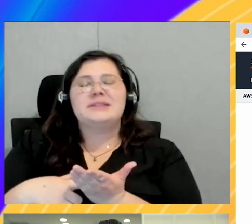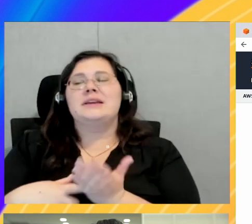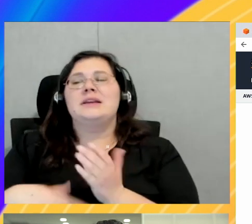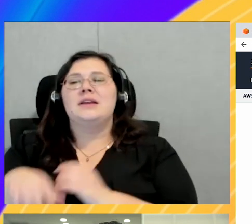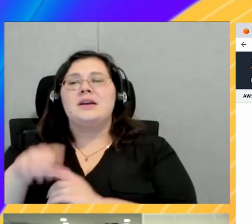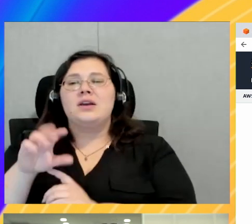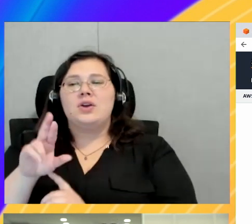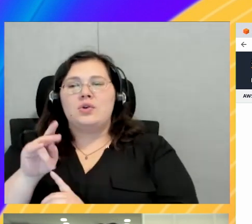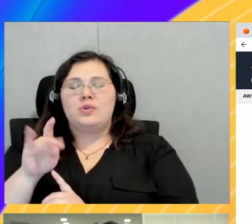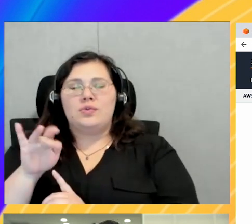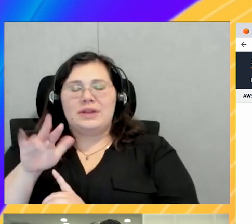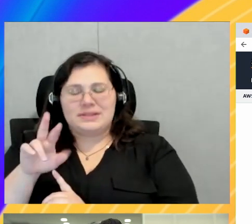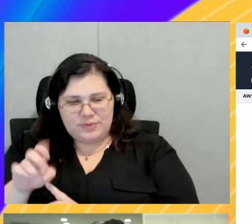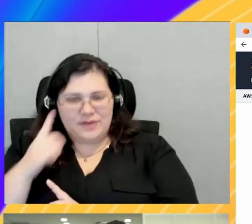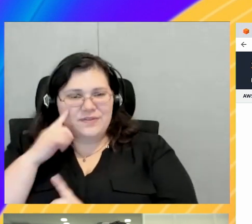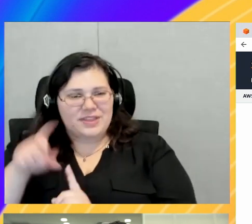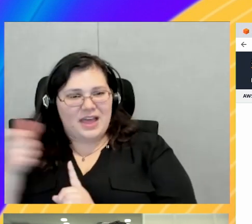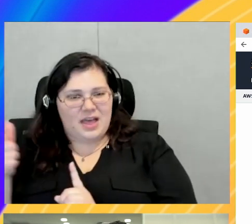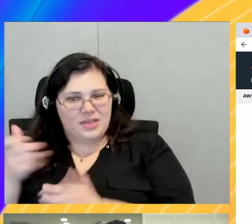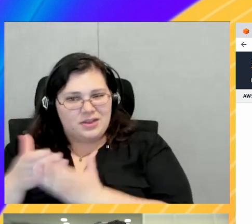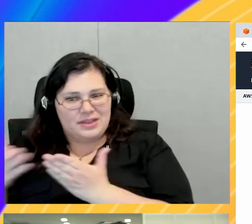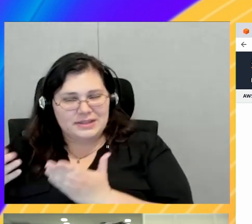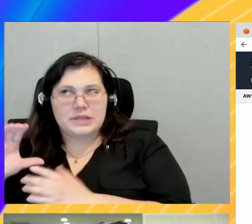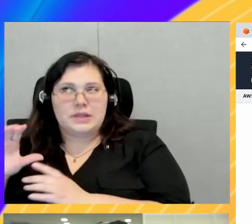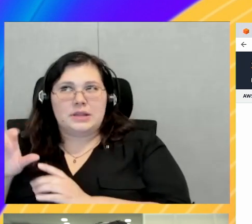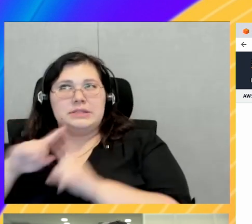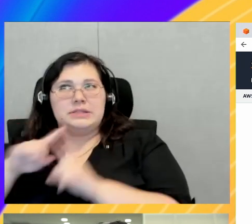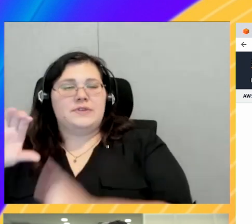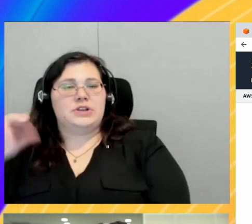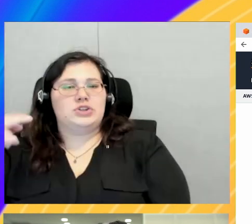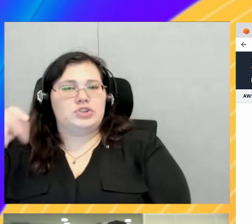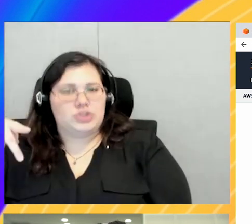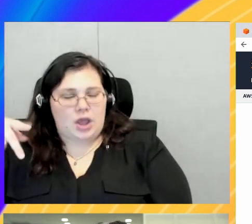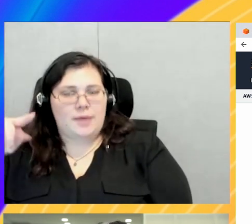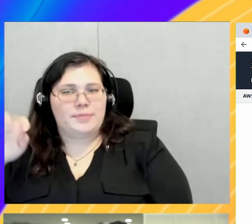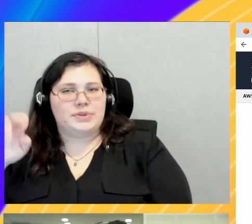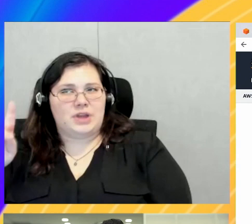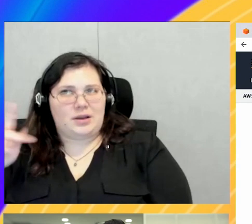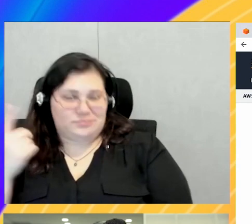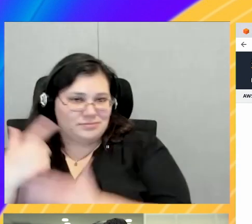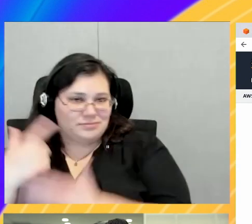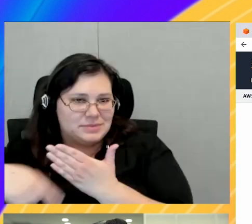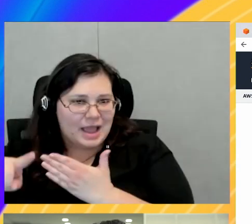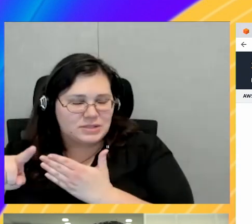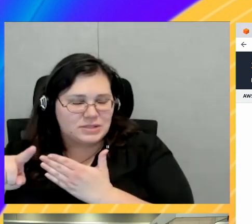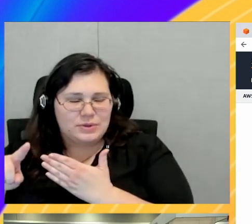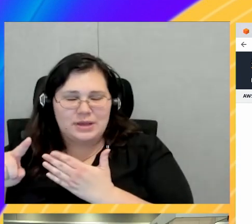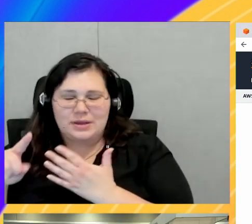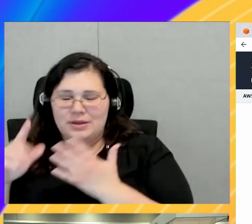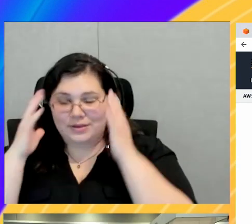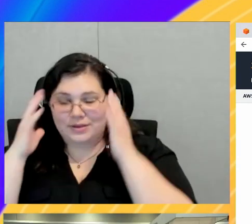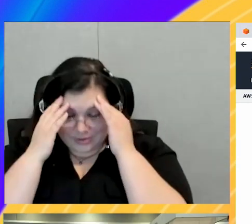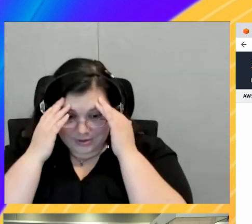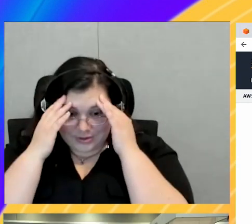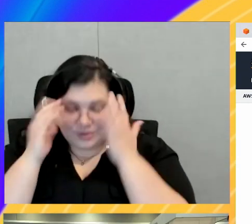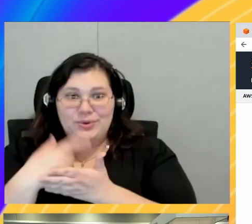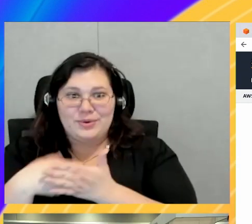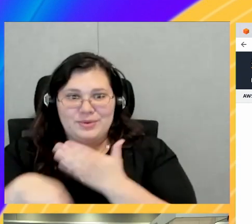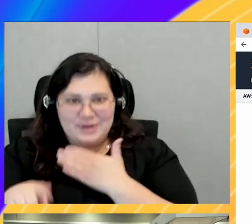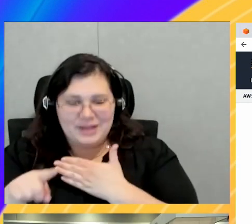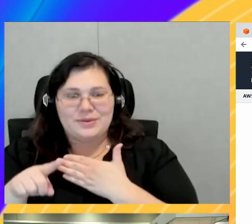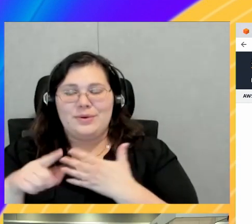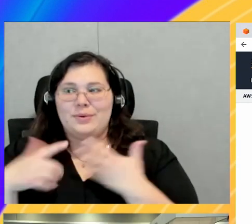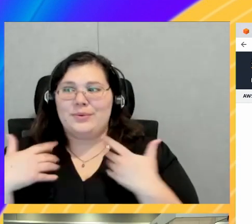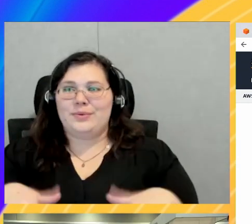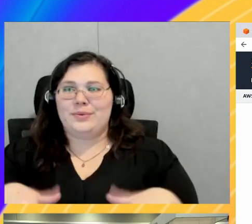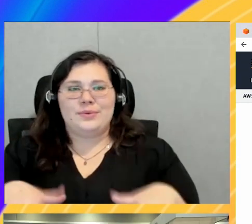as another chalk talk at Reinforce, which is next week. Oh my gosh. Yes, next week, next week, next week. Yep,